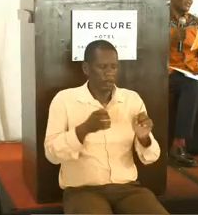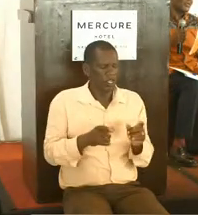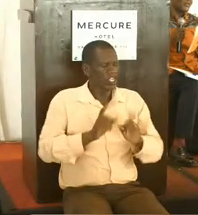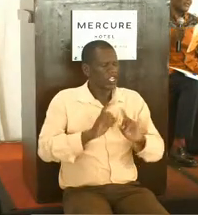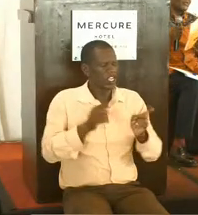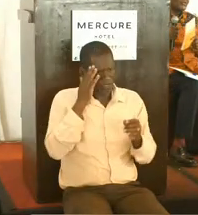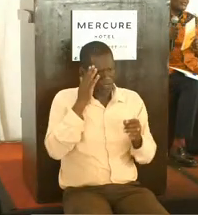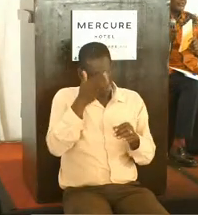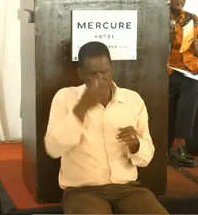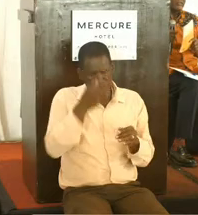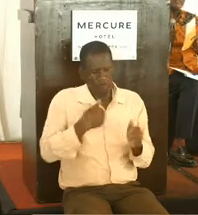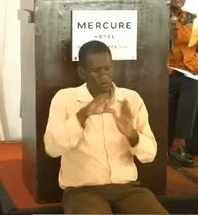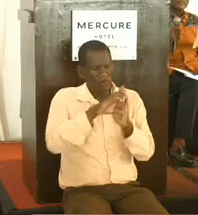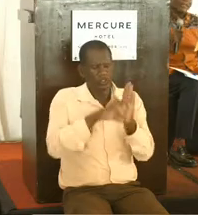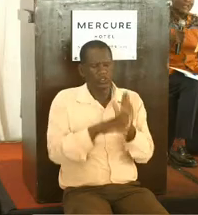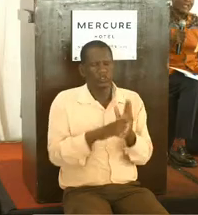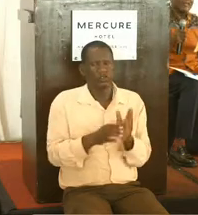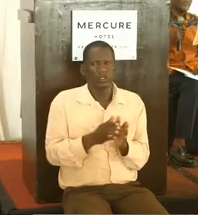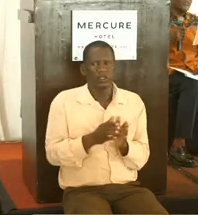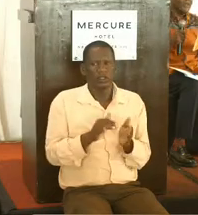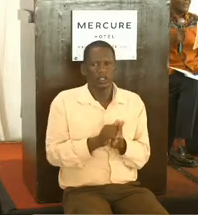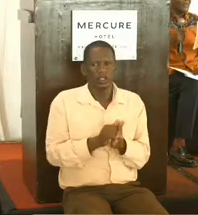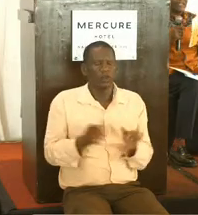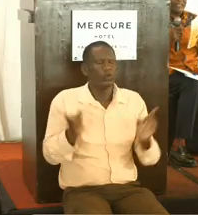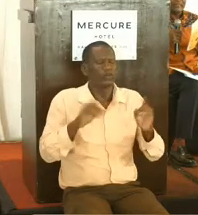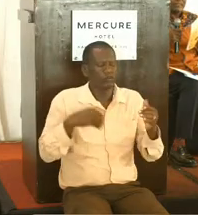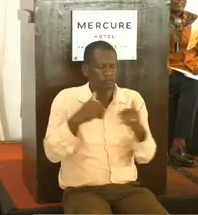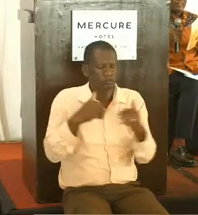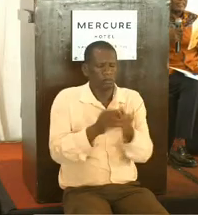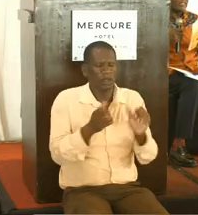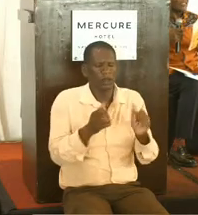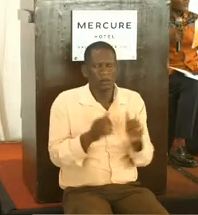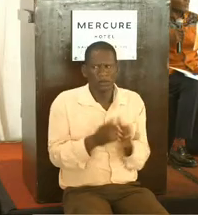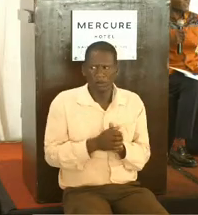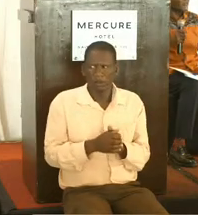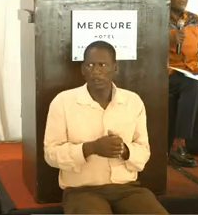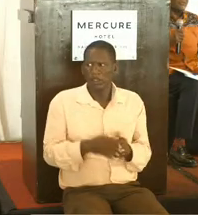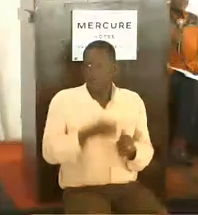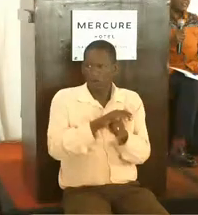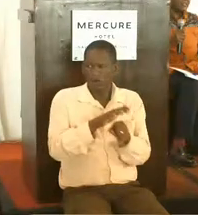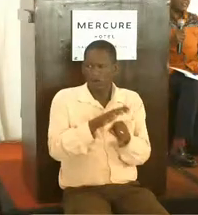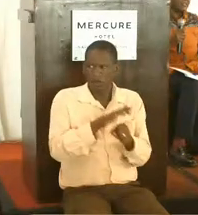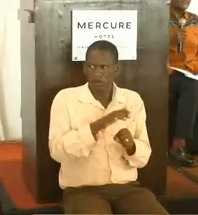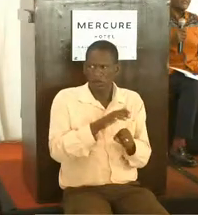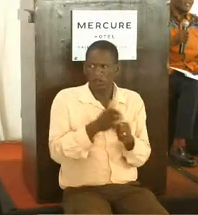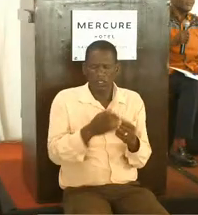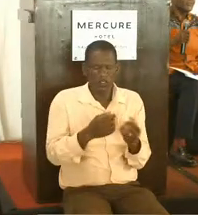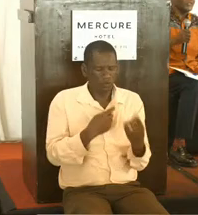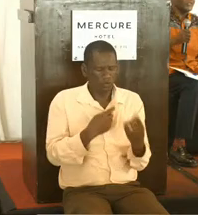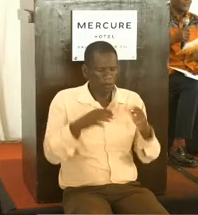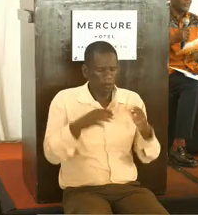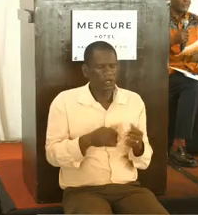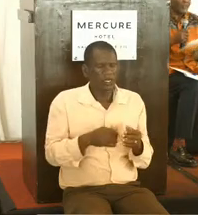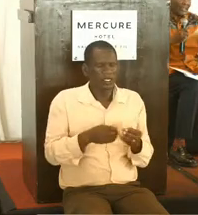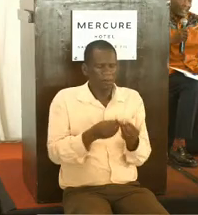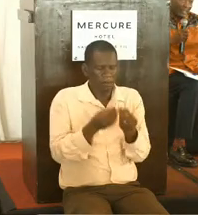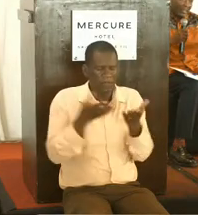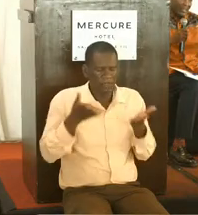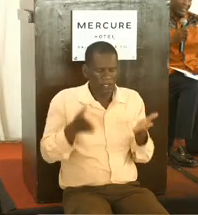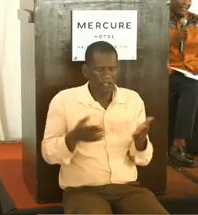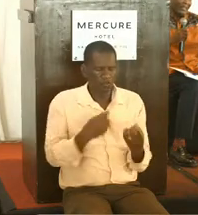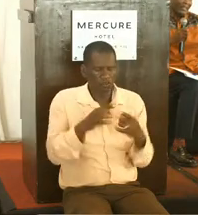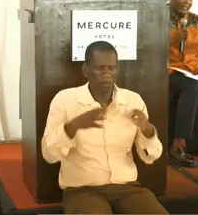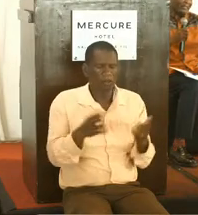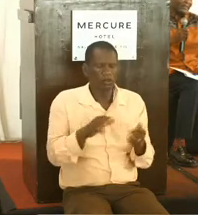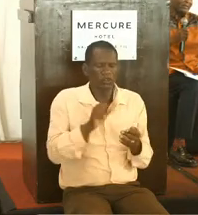think that because we have a constitution we have we are not there yet there's so much to deconstruct there's so much to reconstruct so that